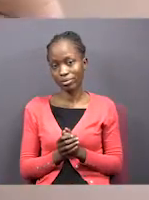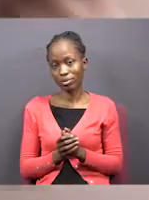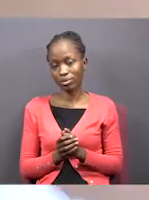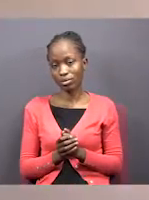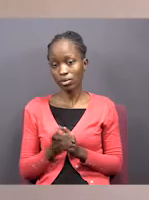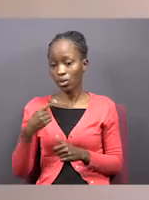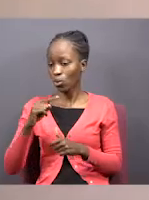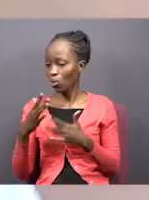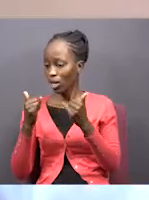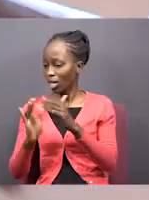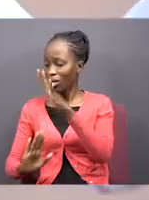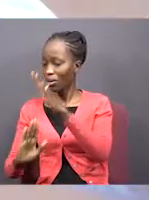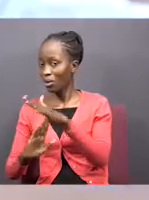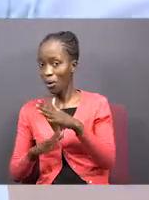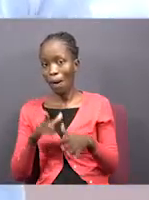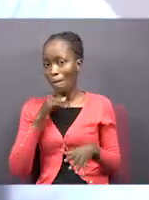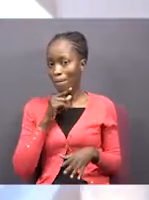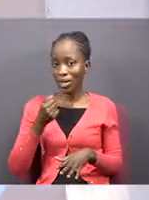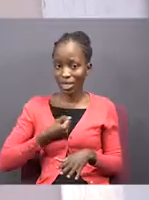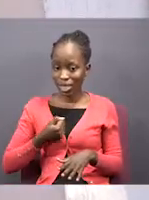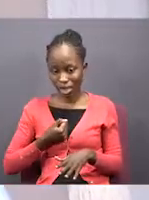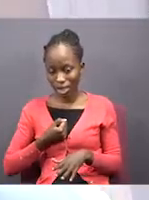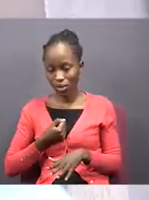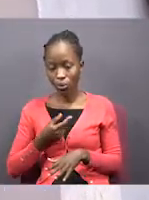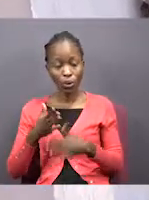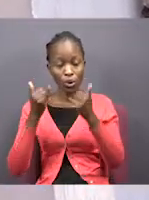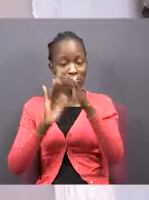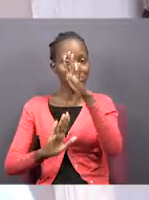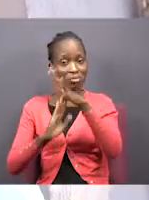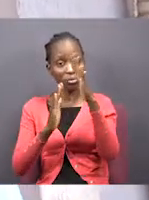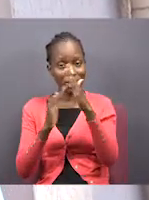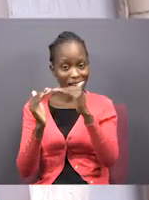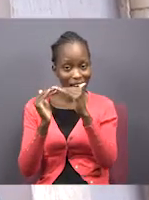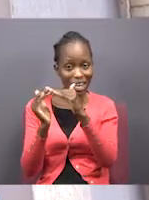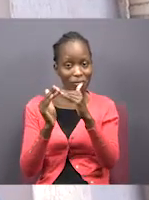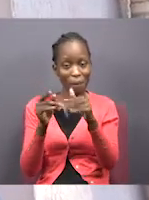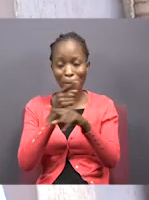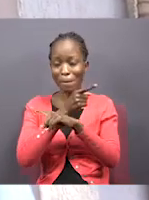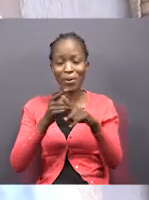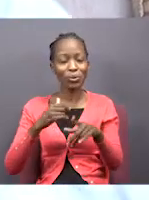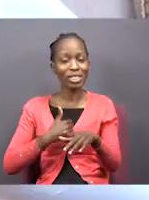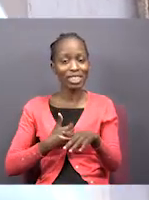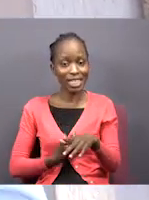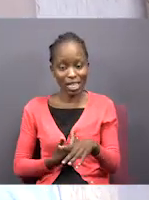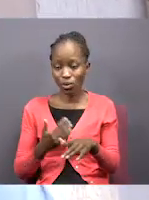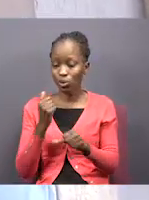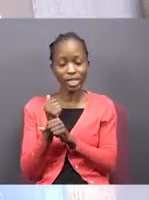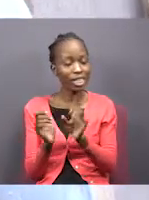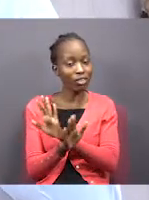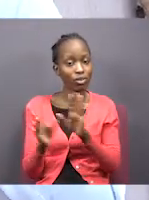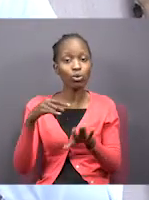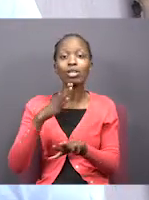wanted to do from all the way down there. I wanted to tell you.